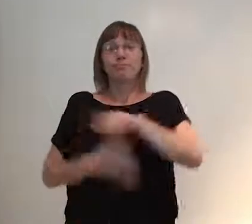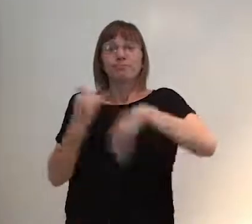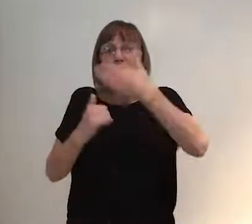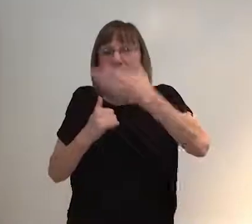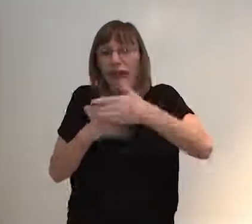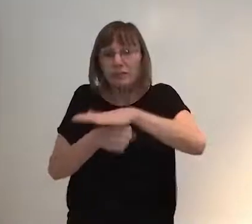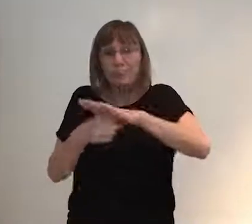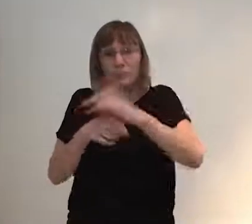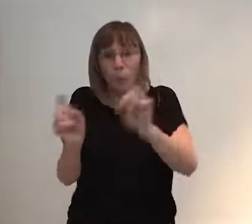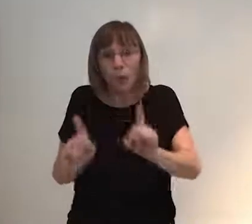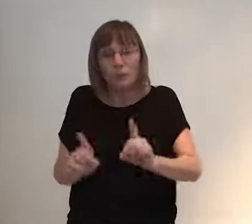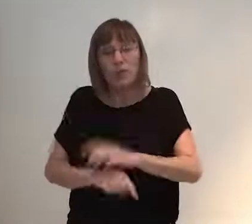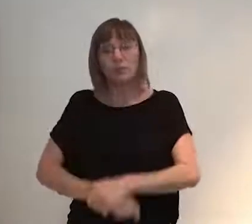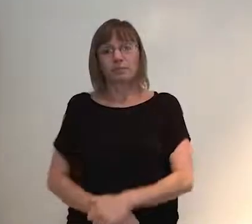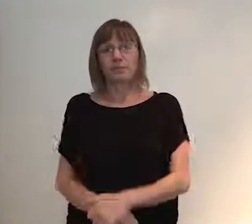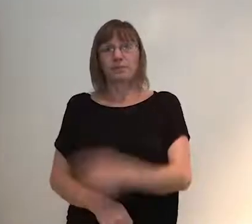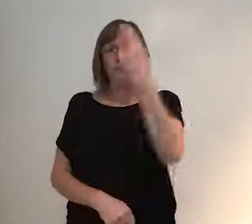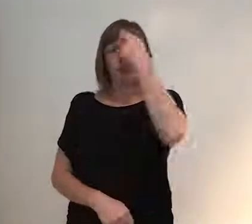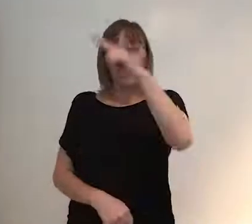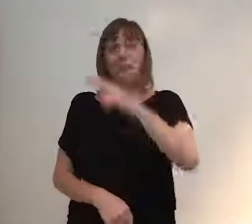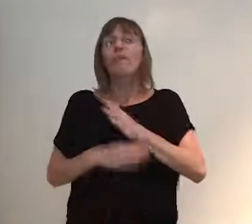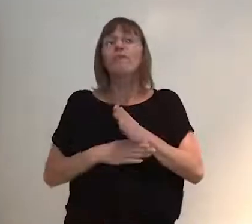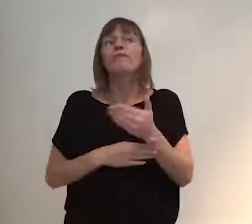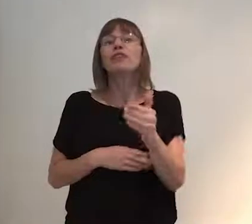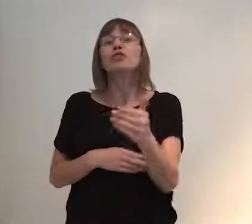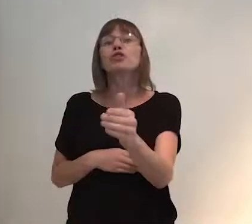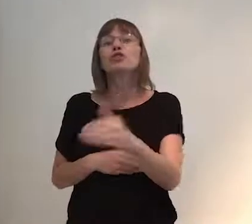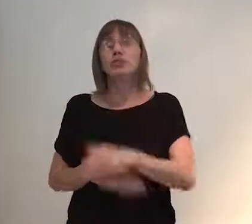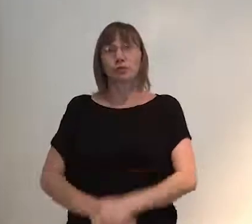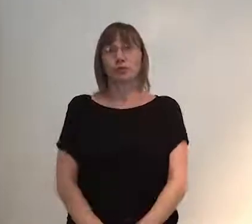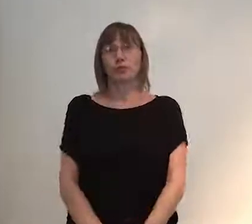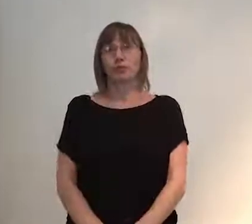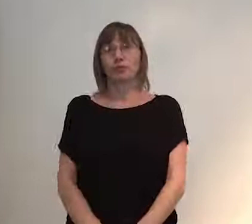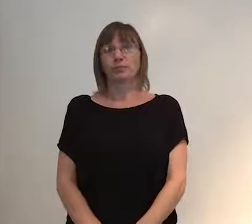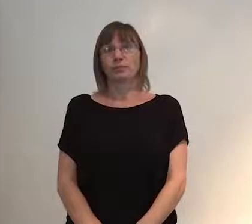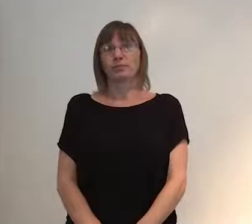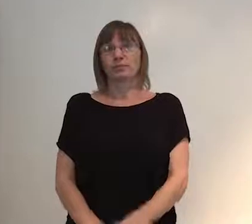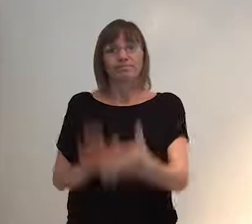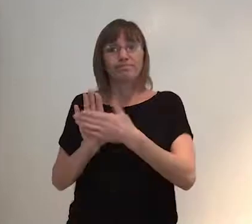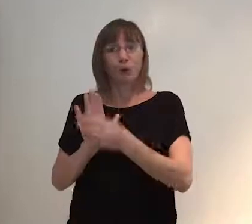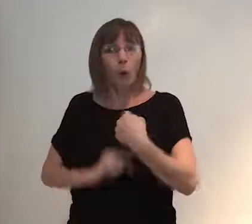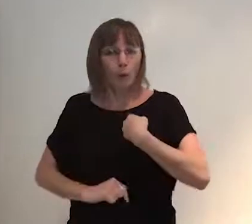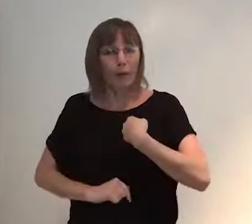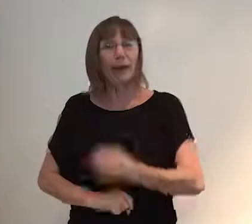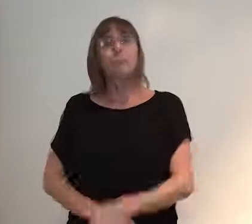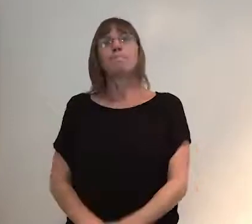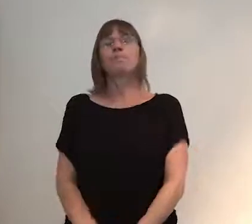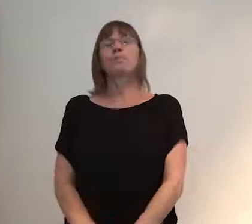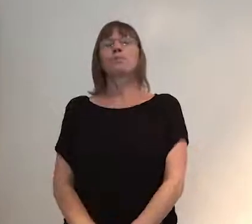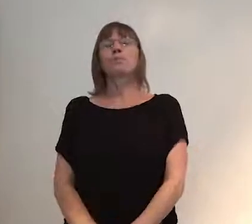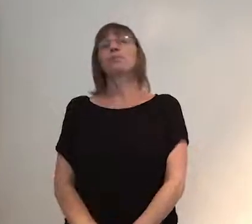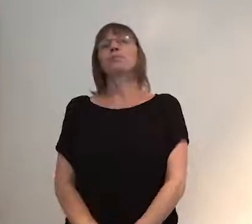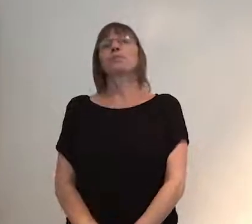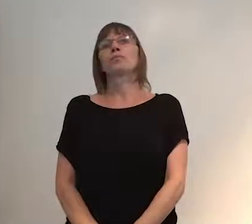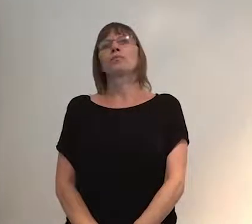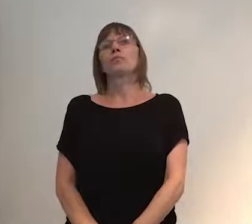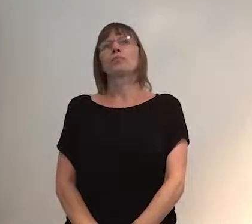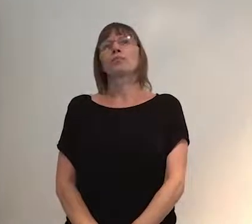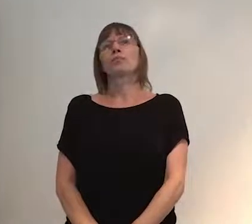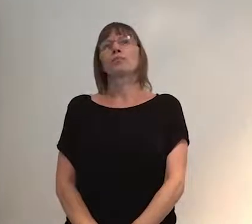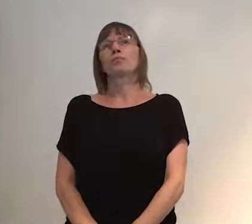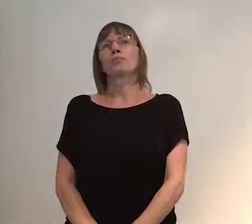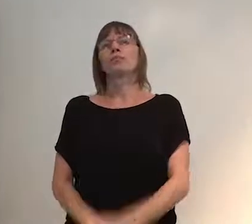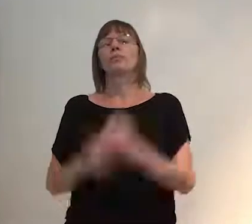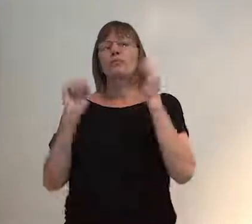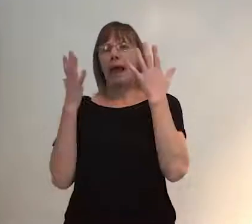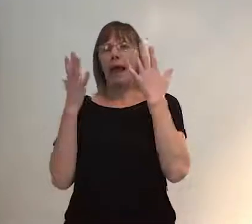then the last pose we're going to go into is a pose called Fish Pose. So we come down onto our backs for that, and